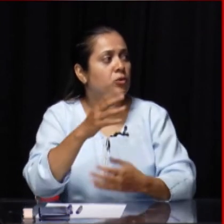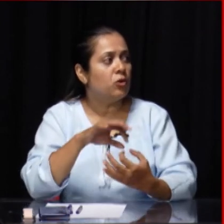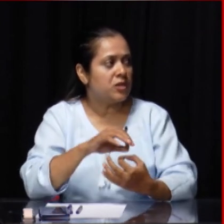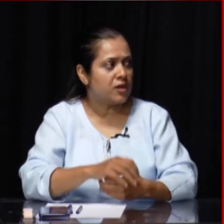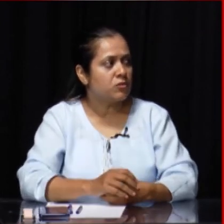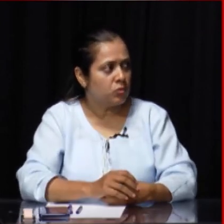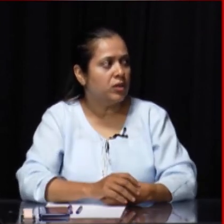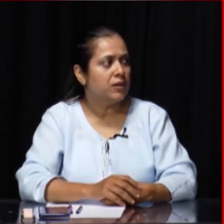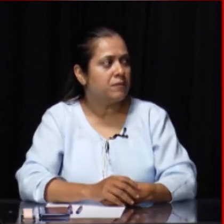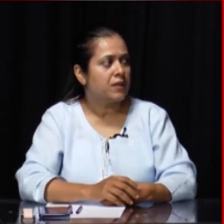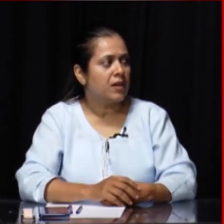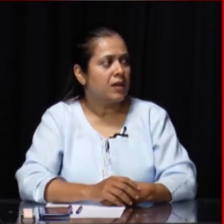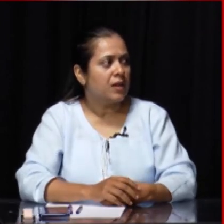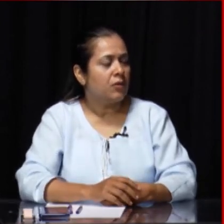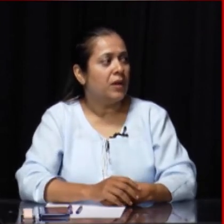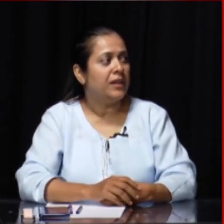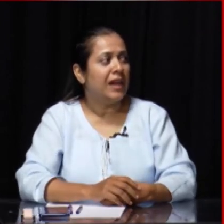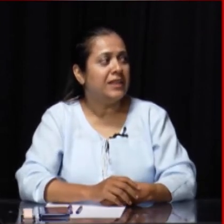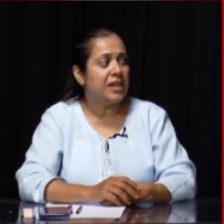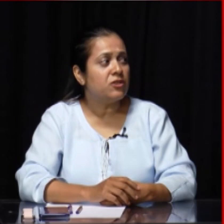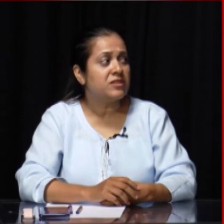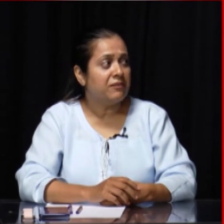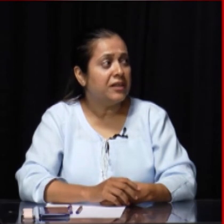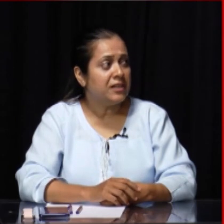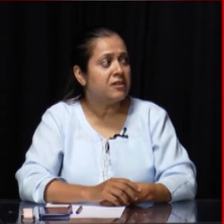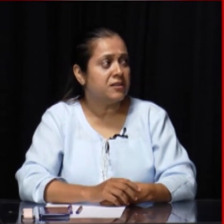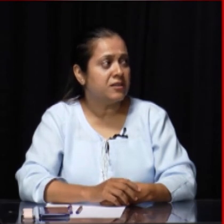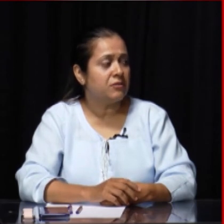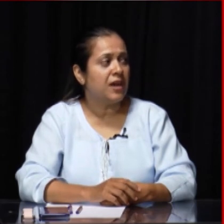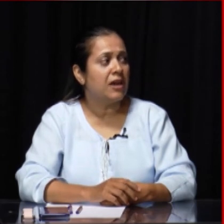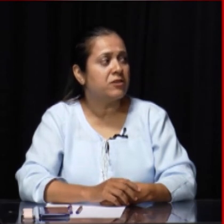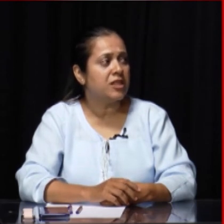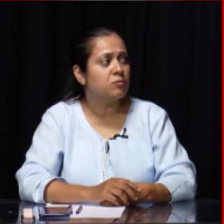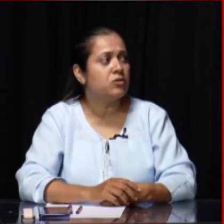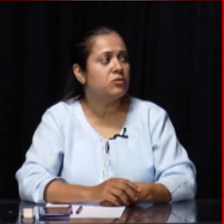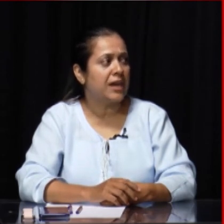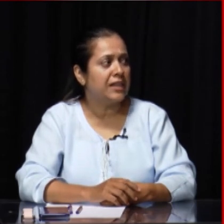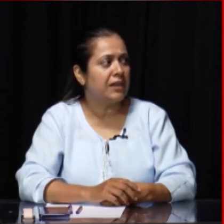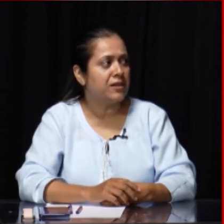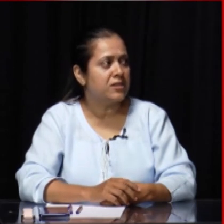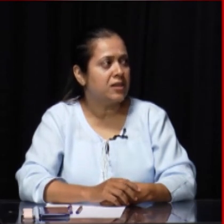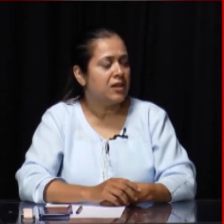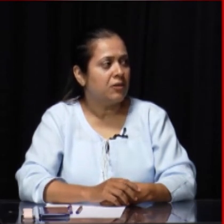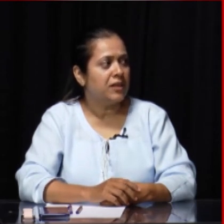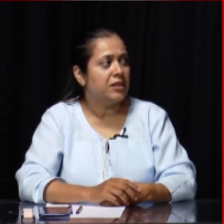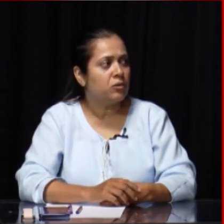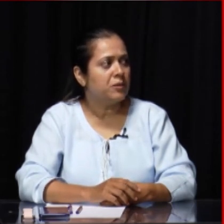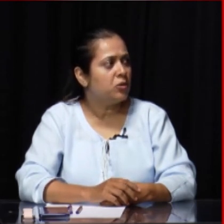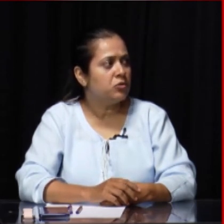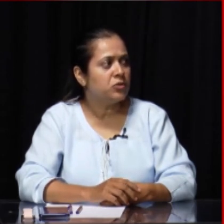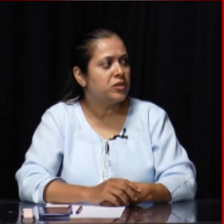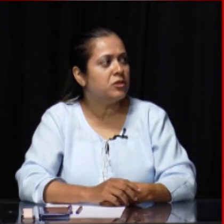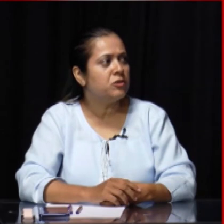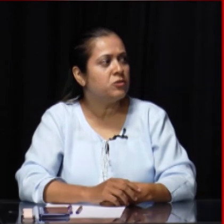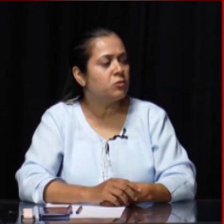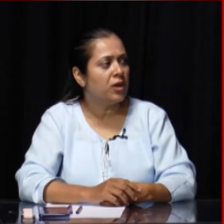when I went to Lokvishwas school, when at the age of 17 years, where I was exposed to sign language, where they told